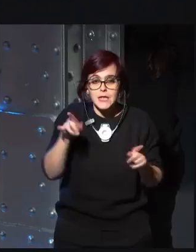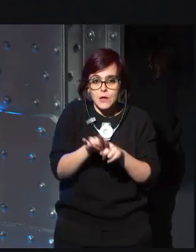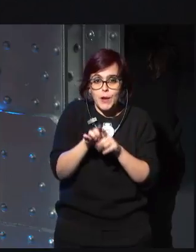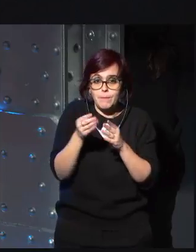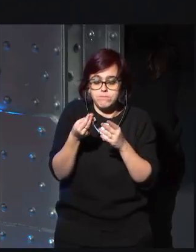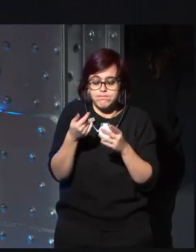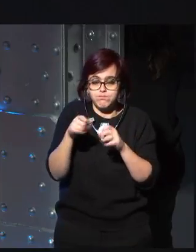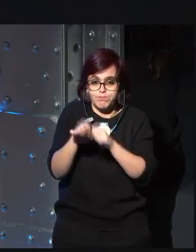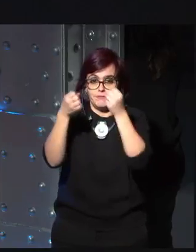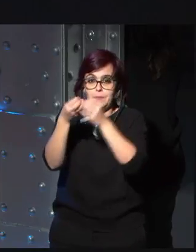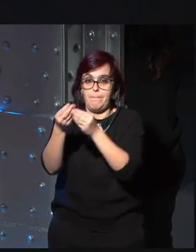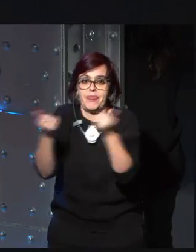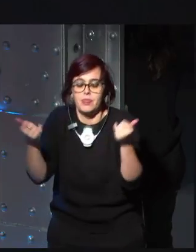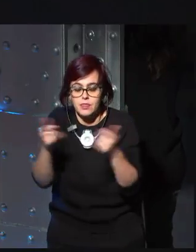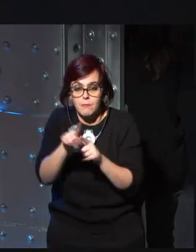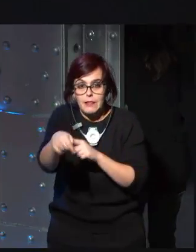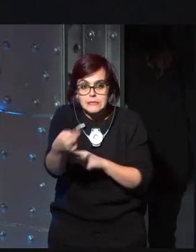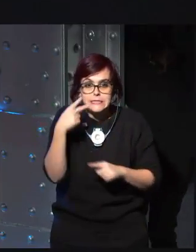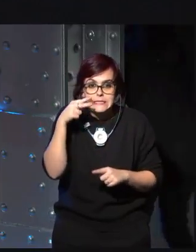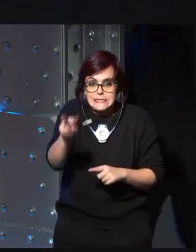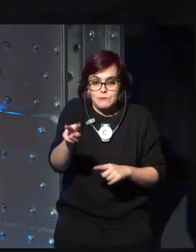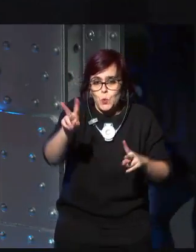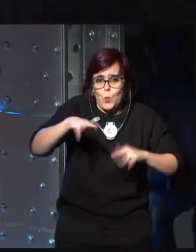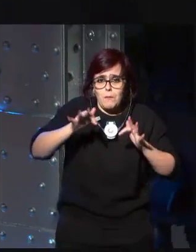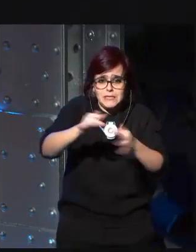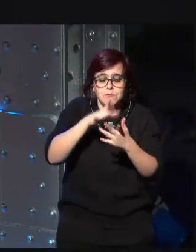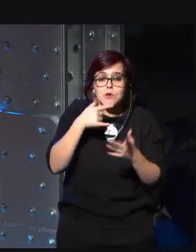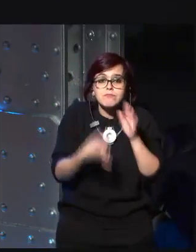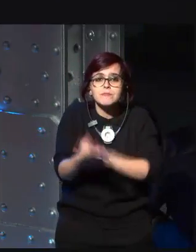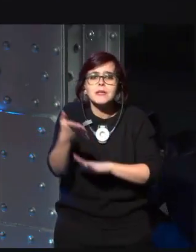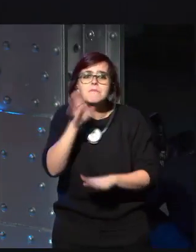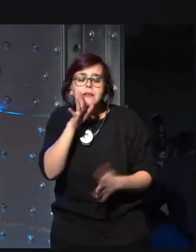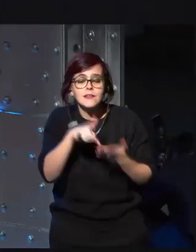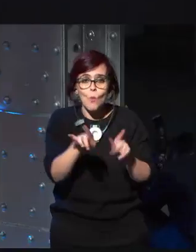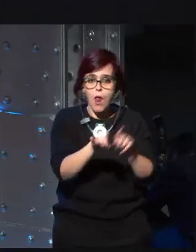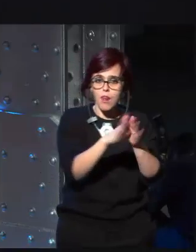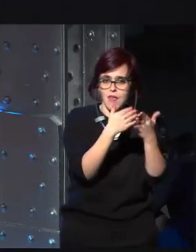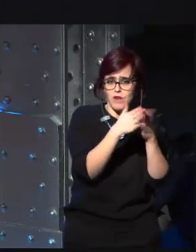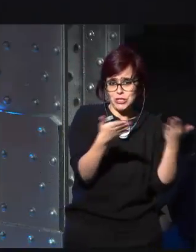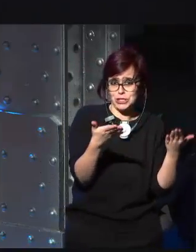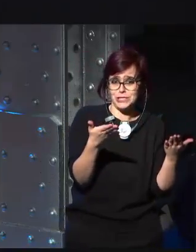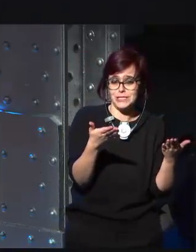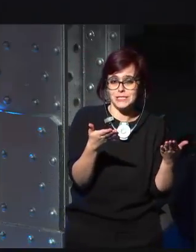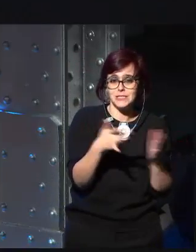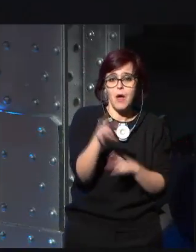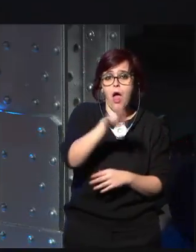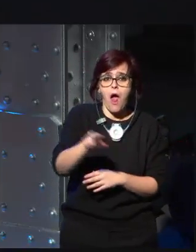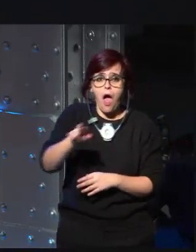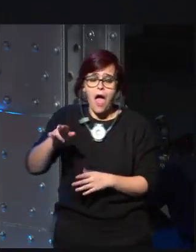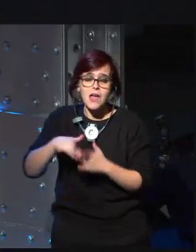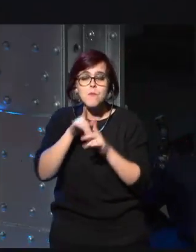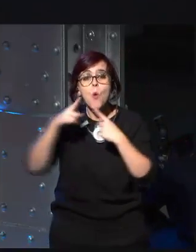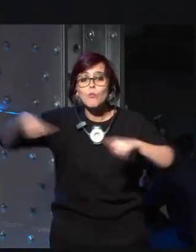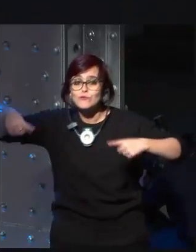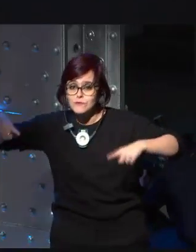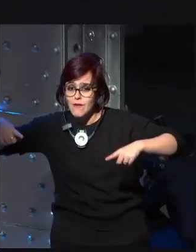when these will disintegrate, disappear, and we will not be able to get hold of these objects. What will happen then? And we will talk about books